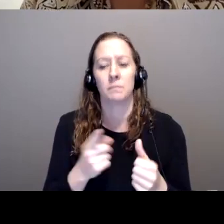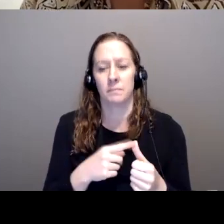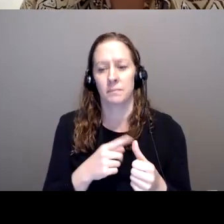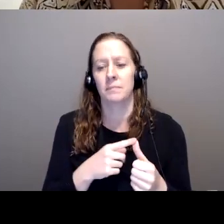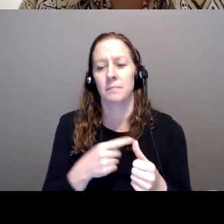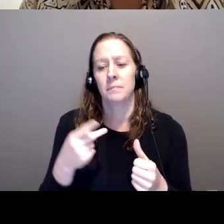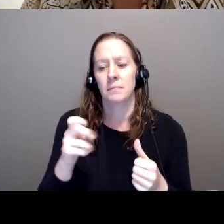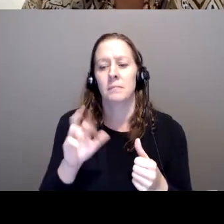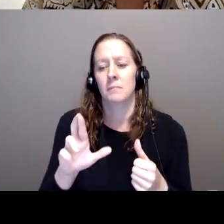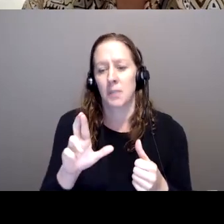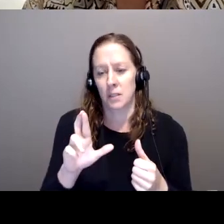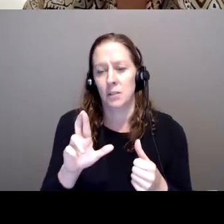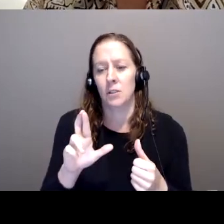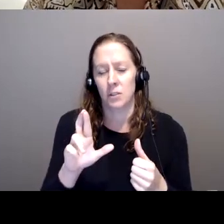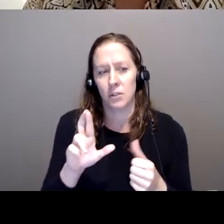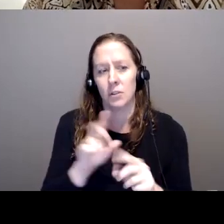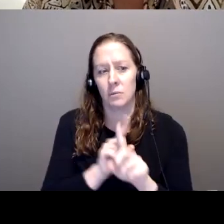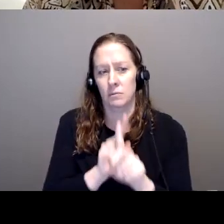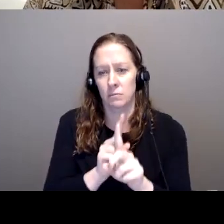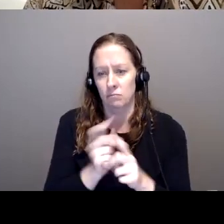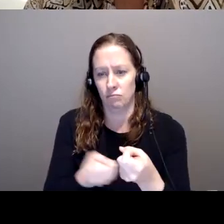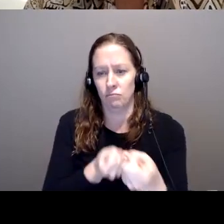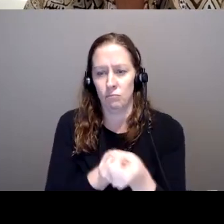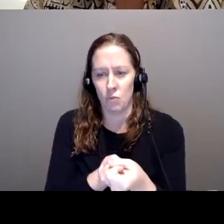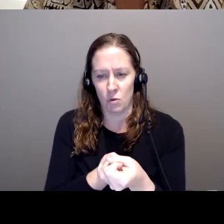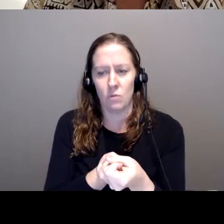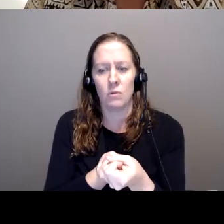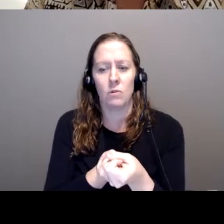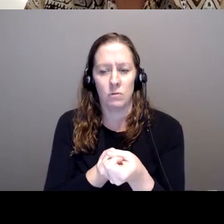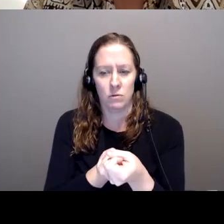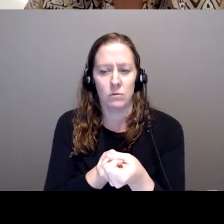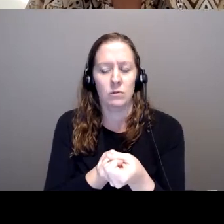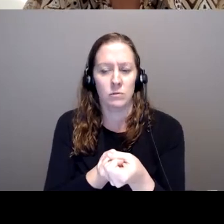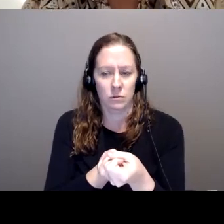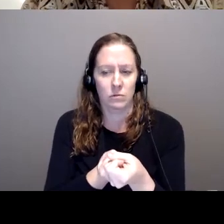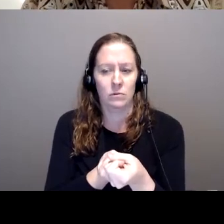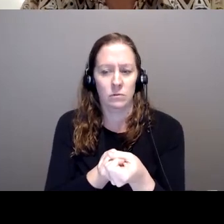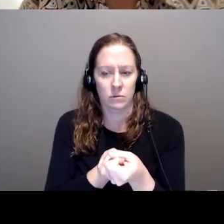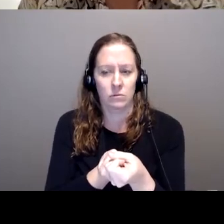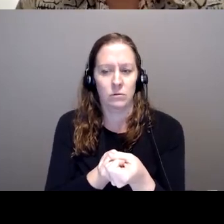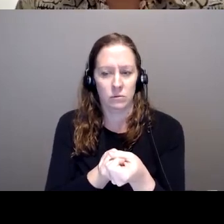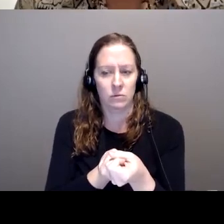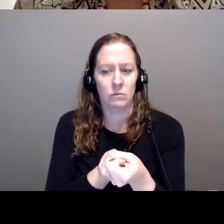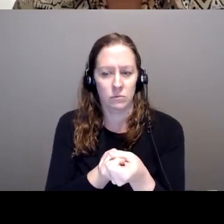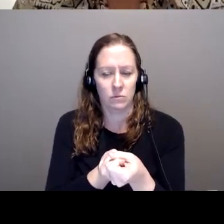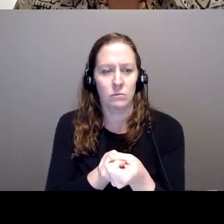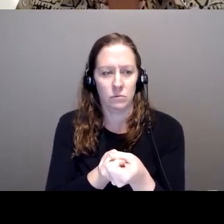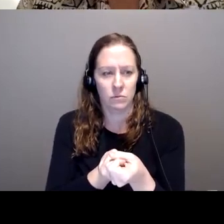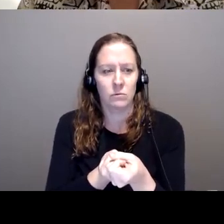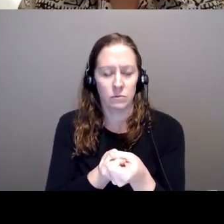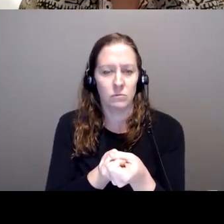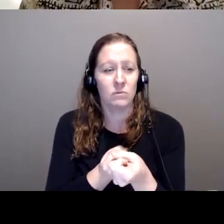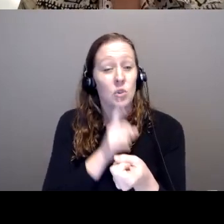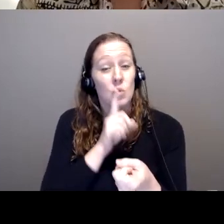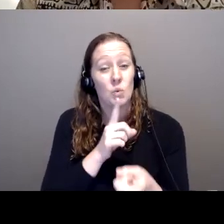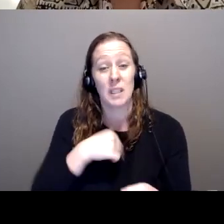needing that support. Again, it is participant centered, and